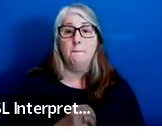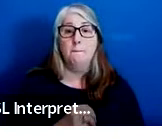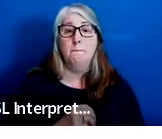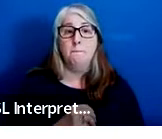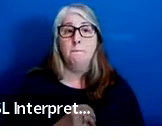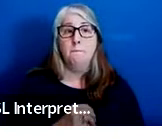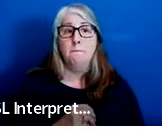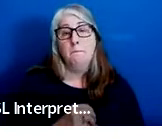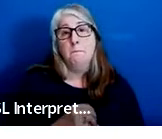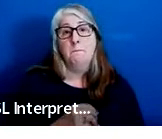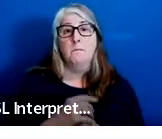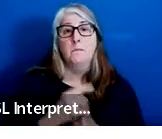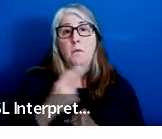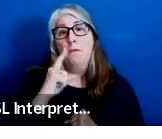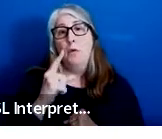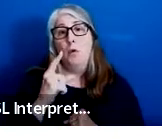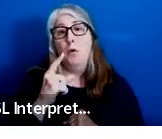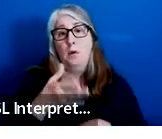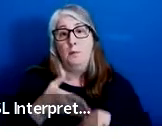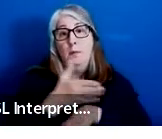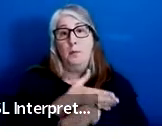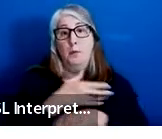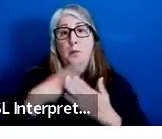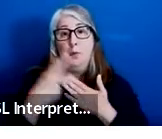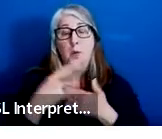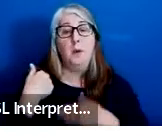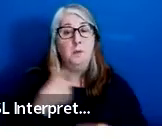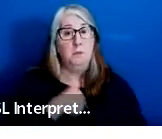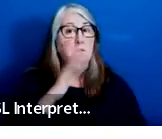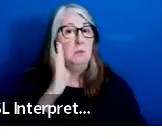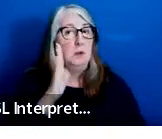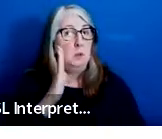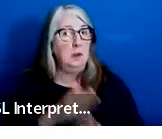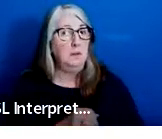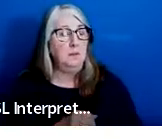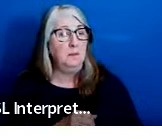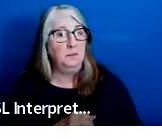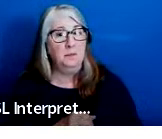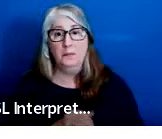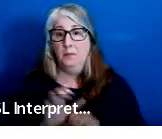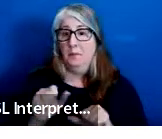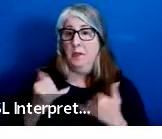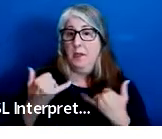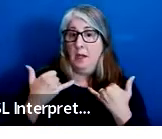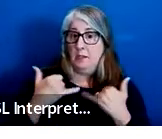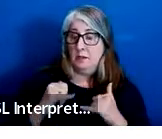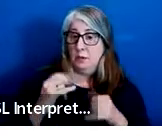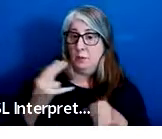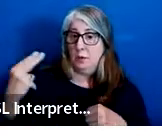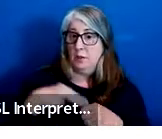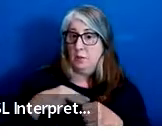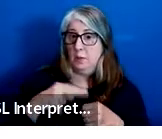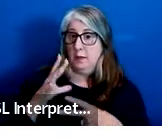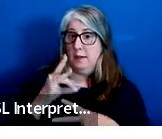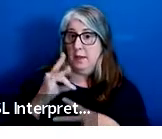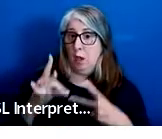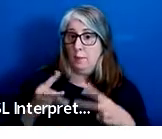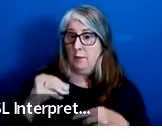better do the program, we will do them. Can I still participate in the opt-in process, or will I have to wait a